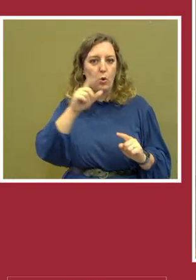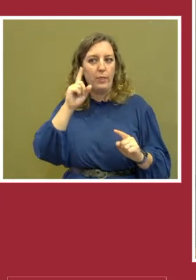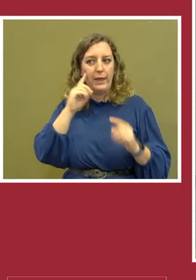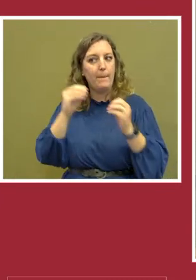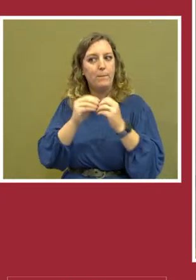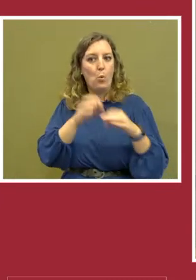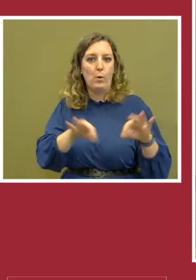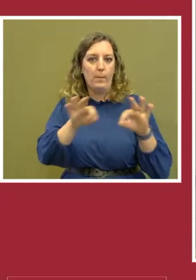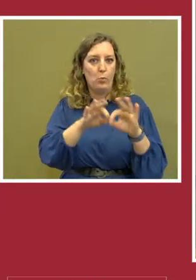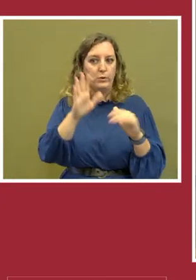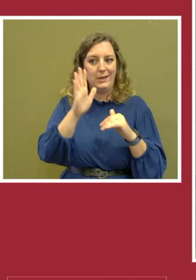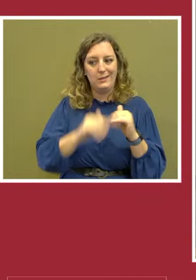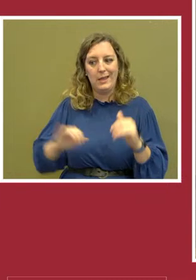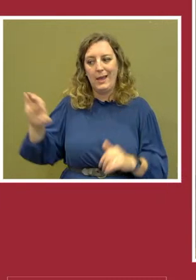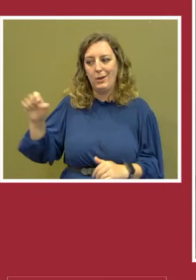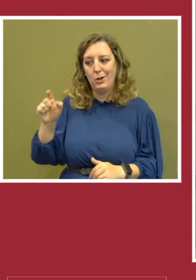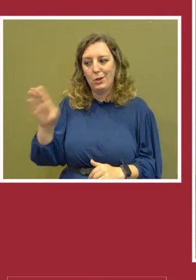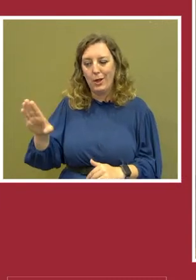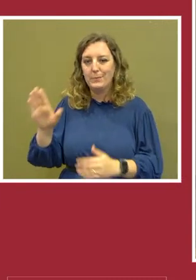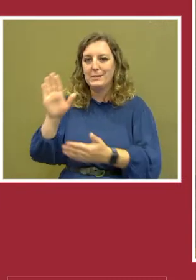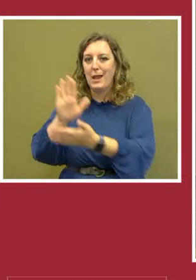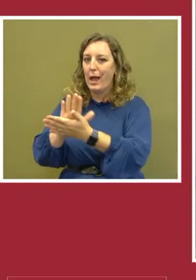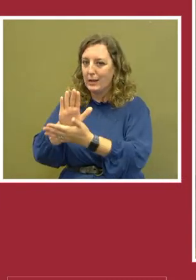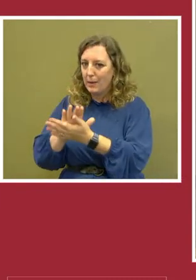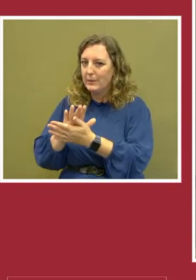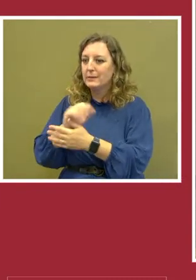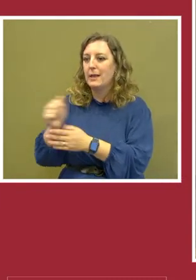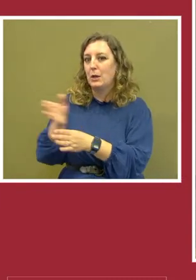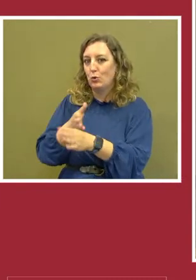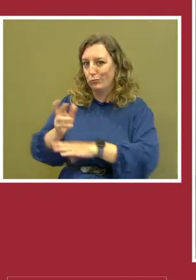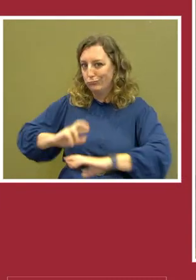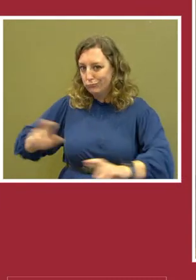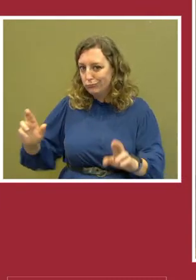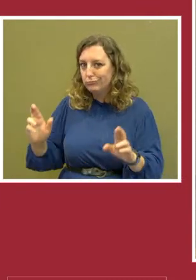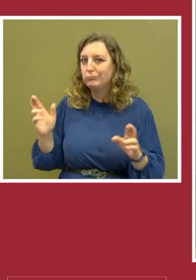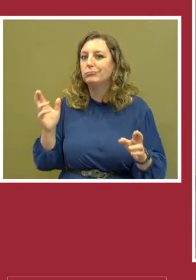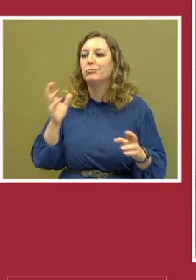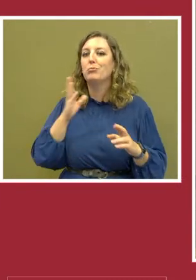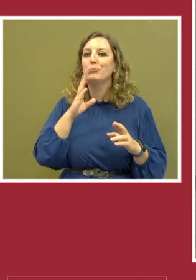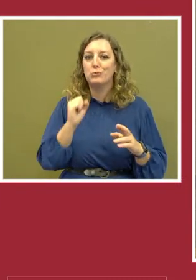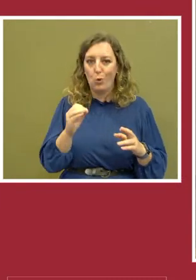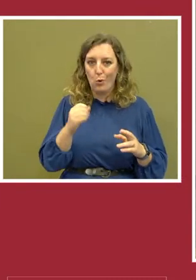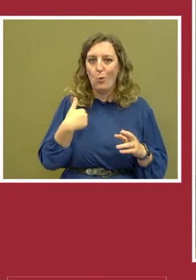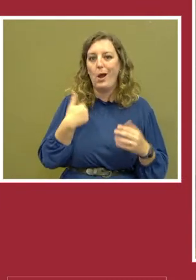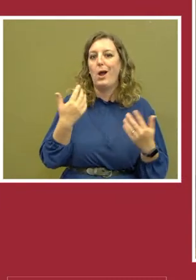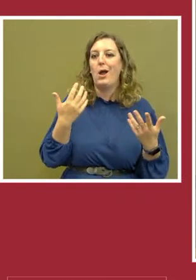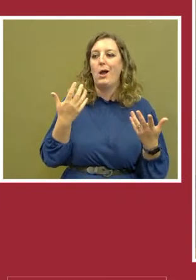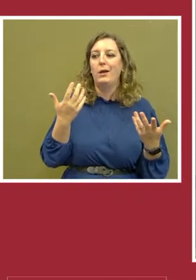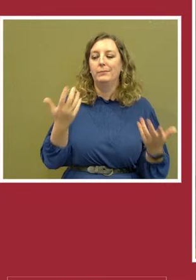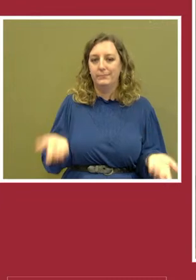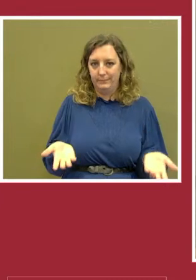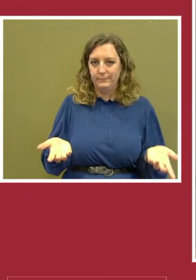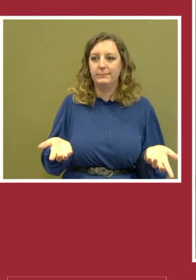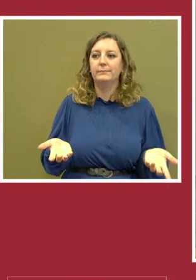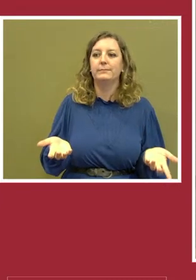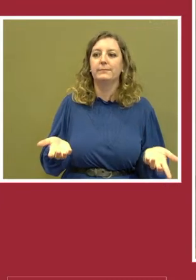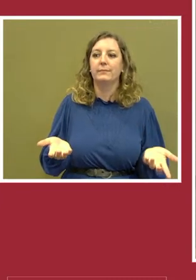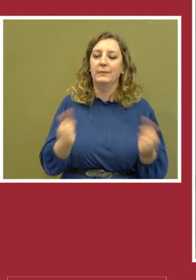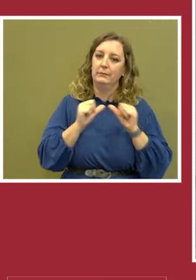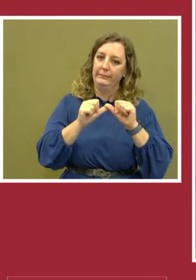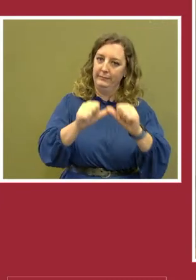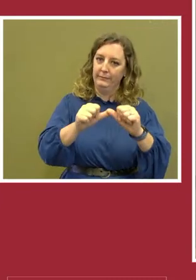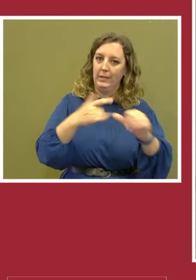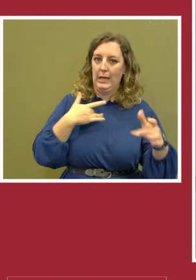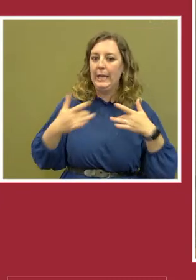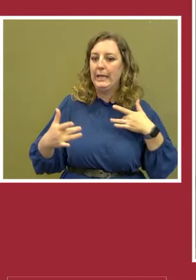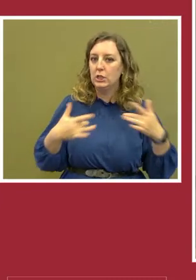more important than clubs and academics and career readiness. And so it's an ongoing